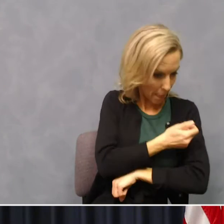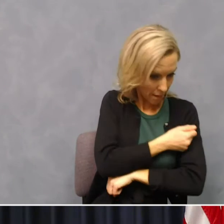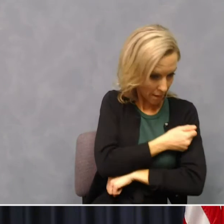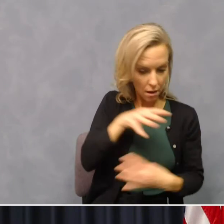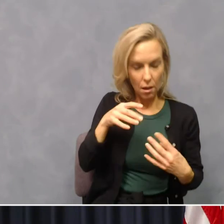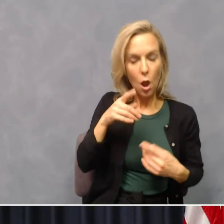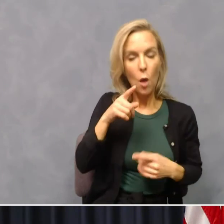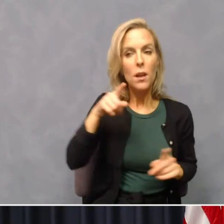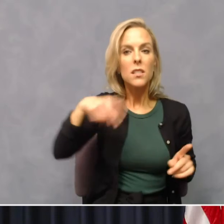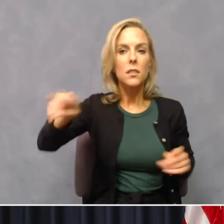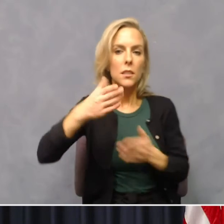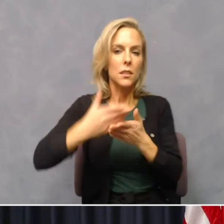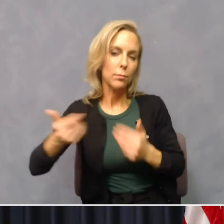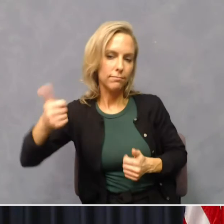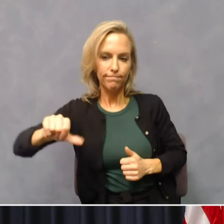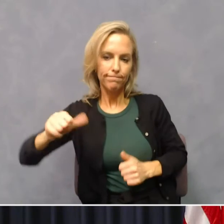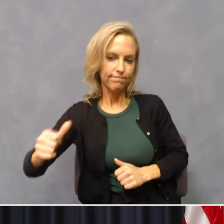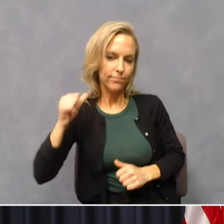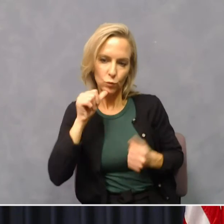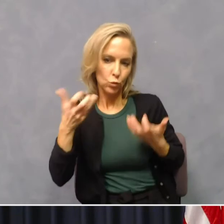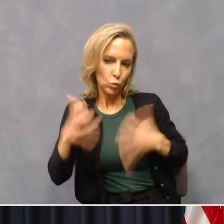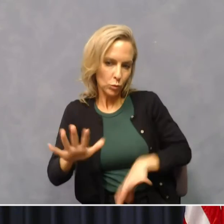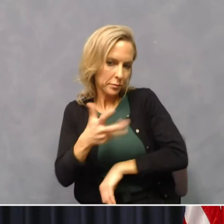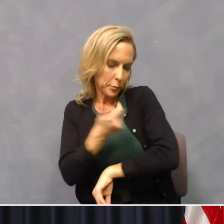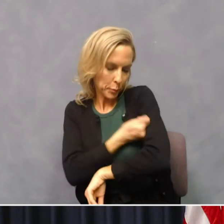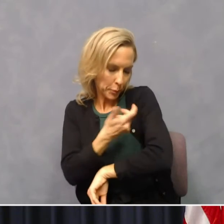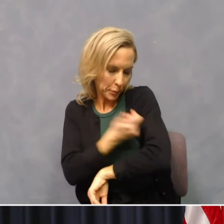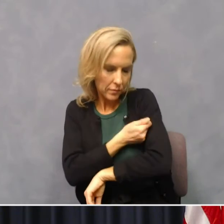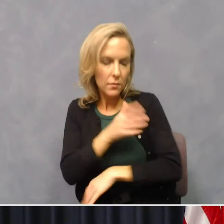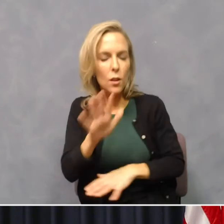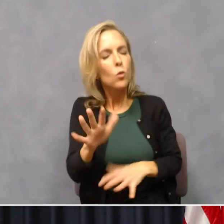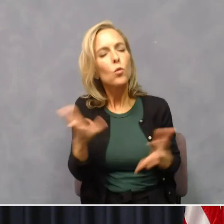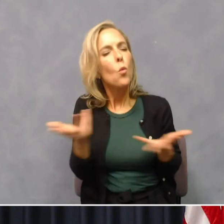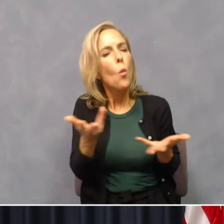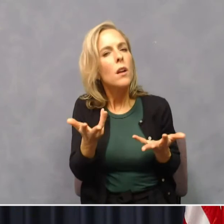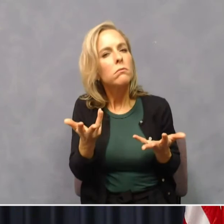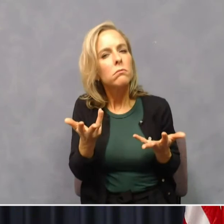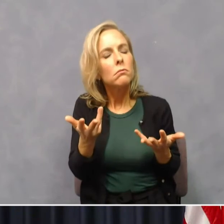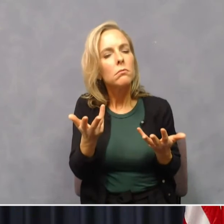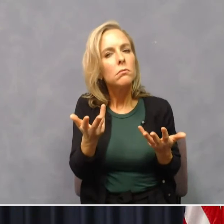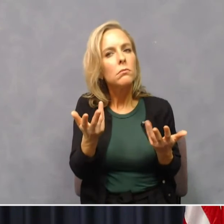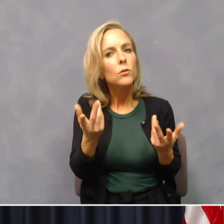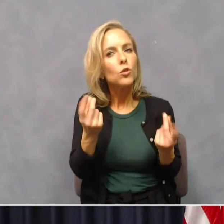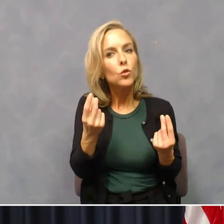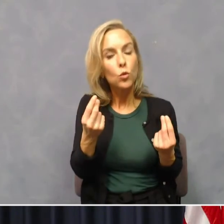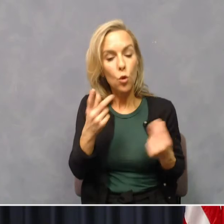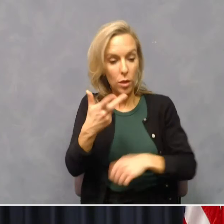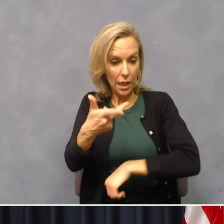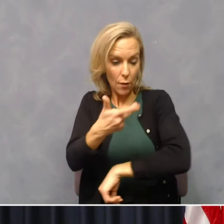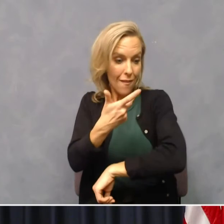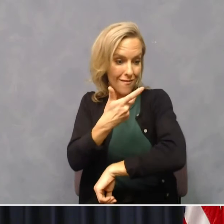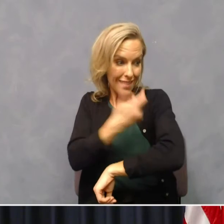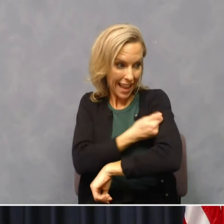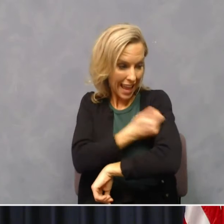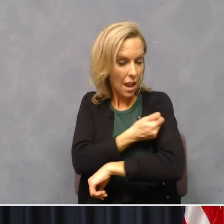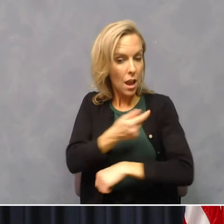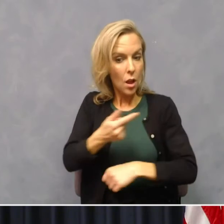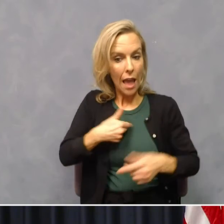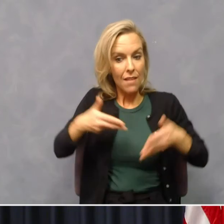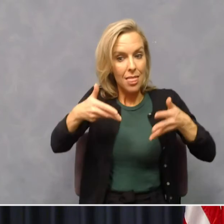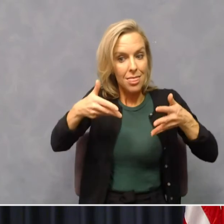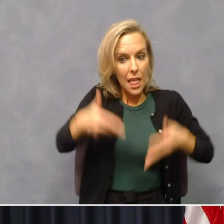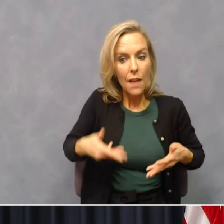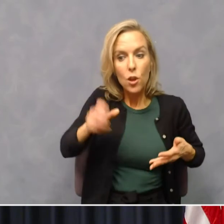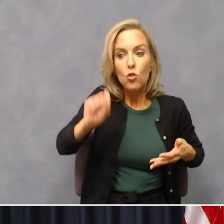preferring to wait their turn. What will be done with the vaccines that you have on hand that you could have used for